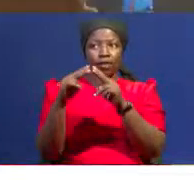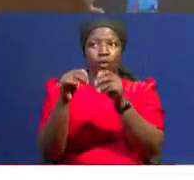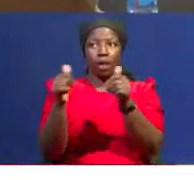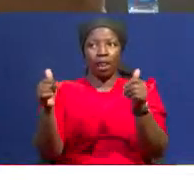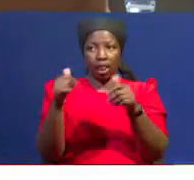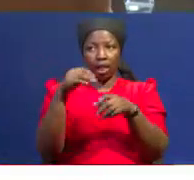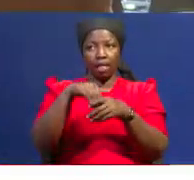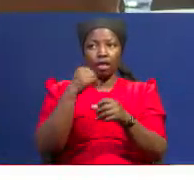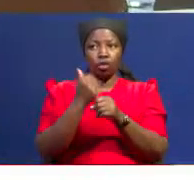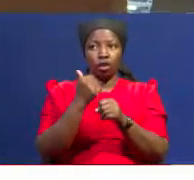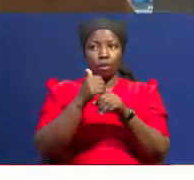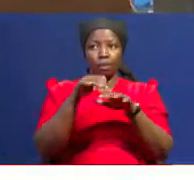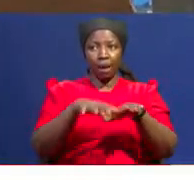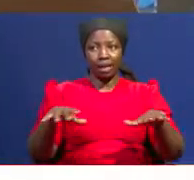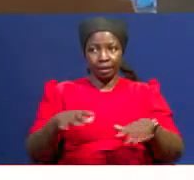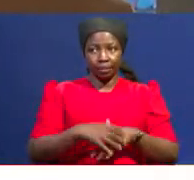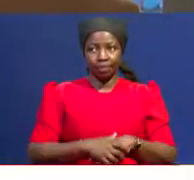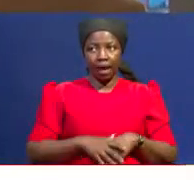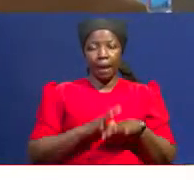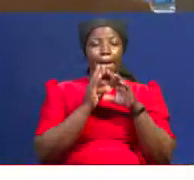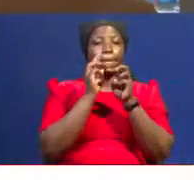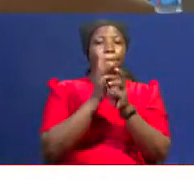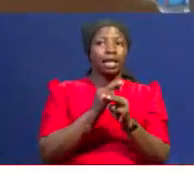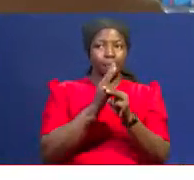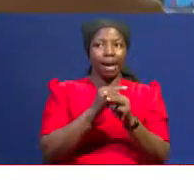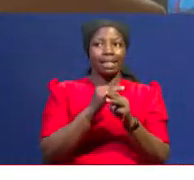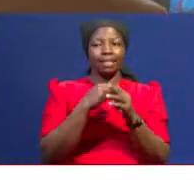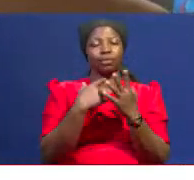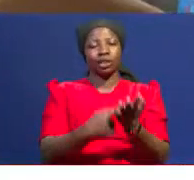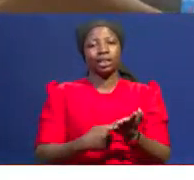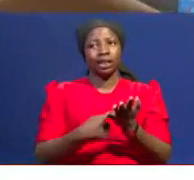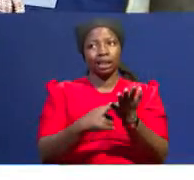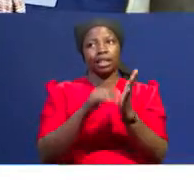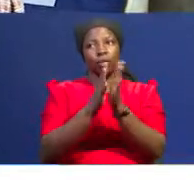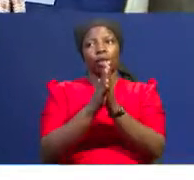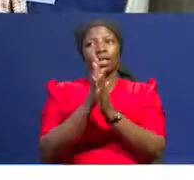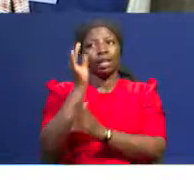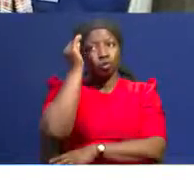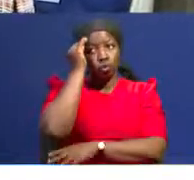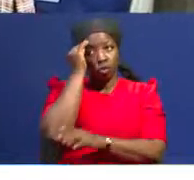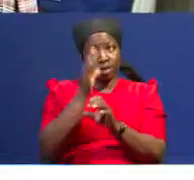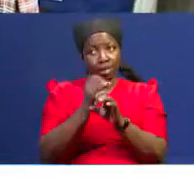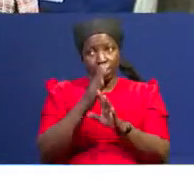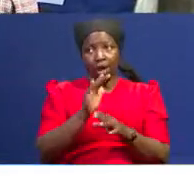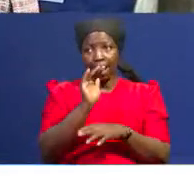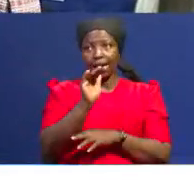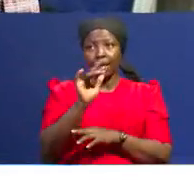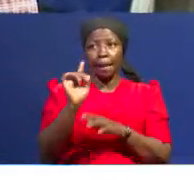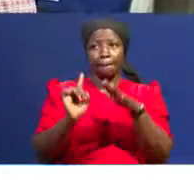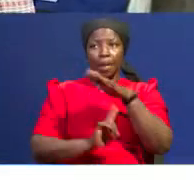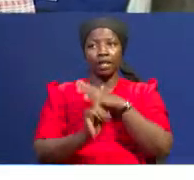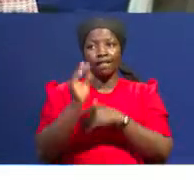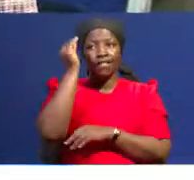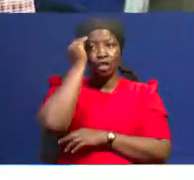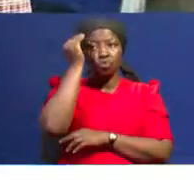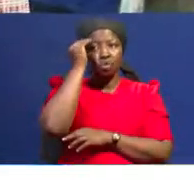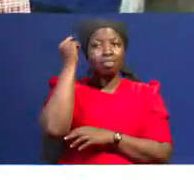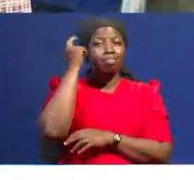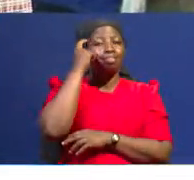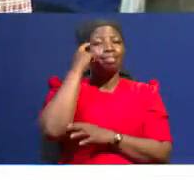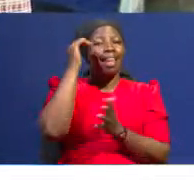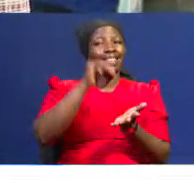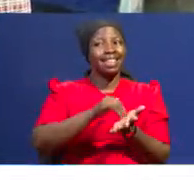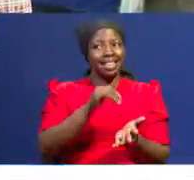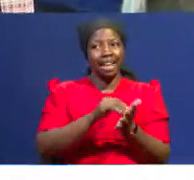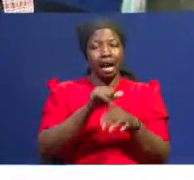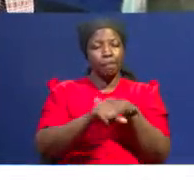Nairobi. Mathematics debate dominated the event, with a section of education stakeholders calling on the Ministry of Education to rethink its decision to make